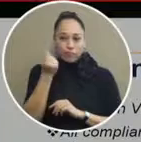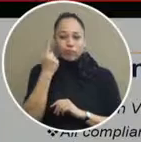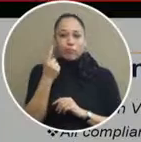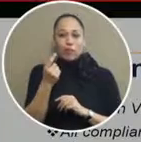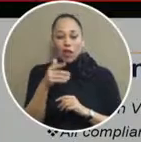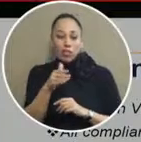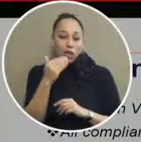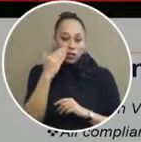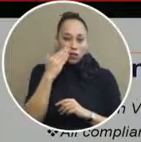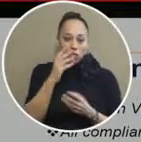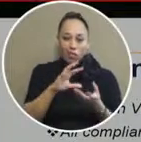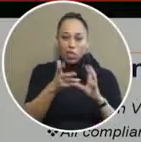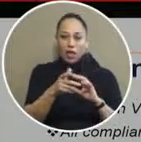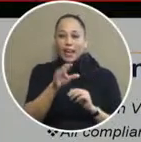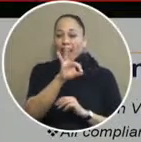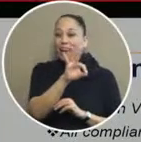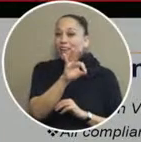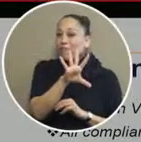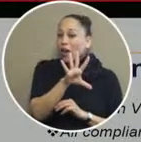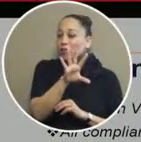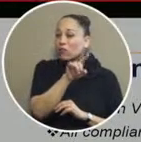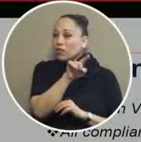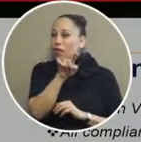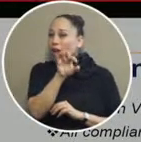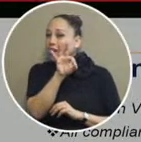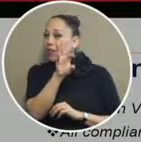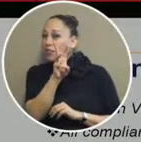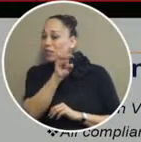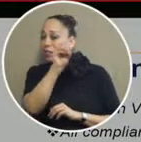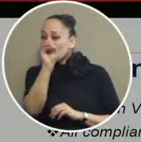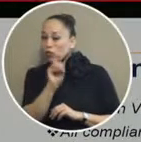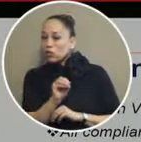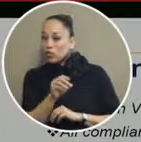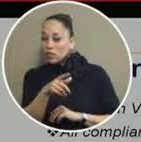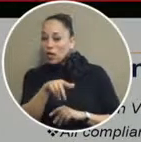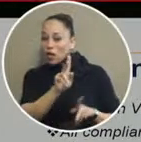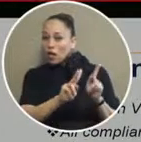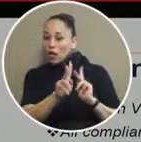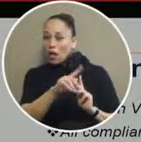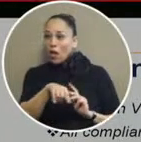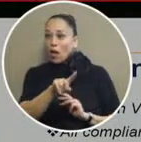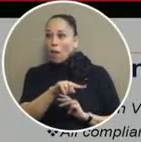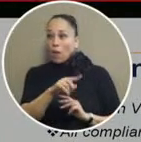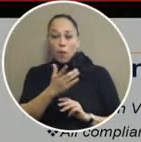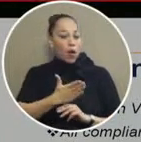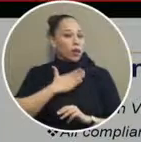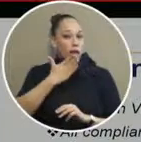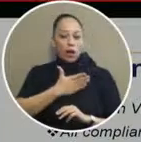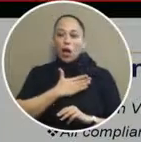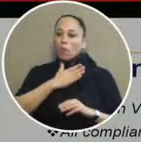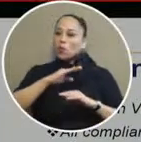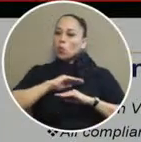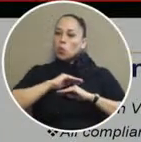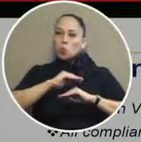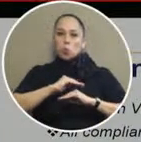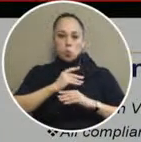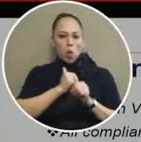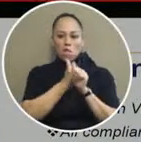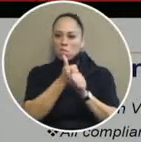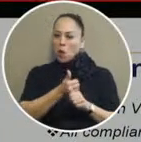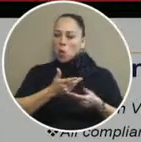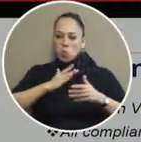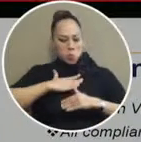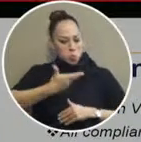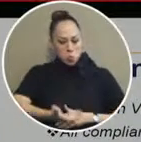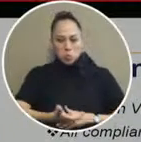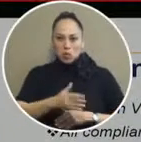violation, 95 to 96% of the people were happy to comply. We did have